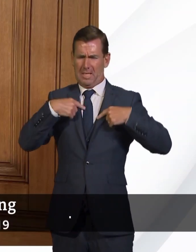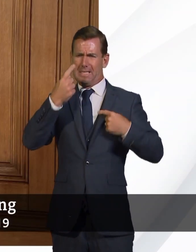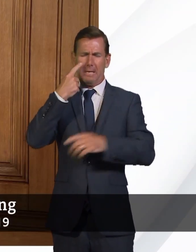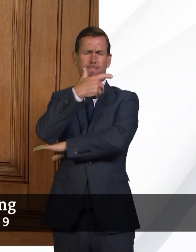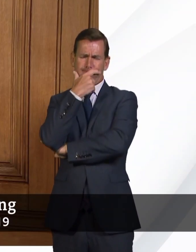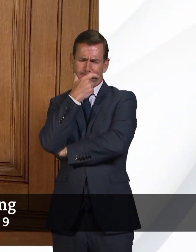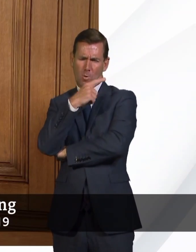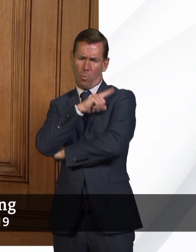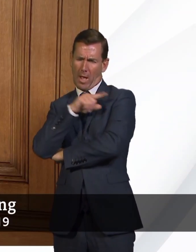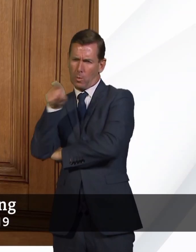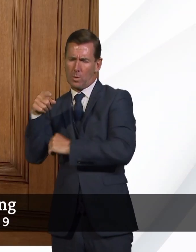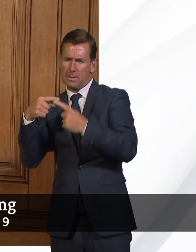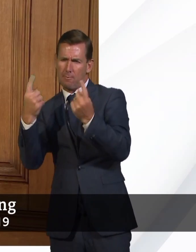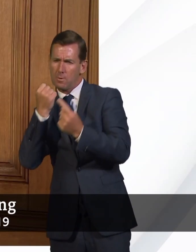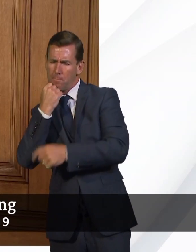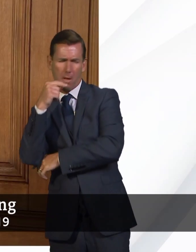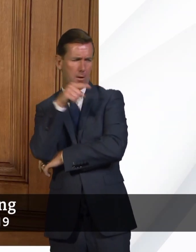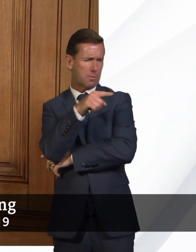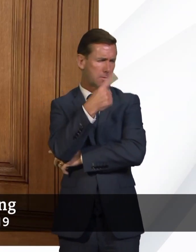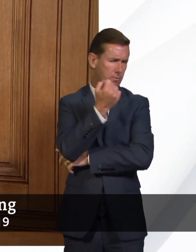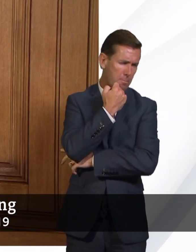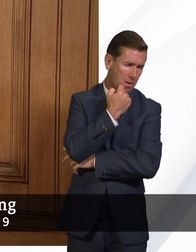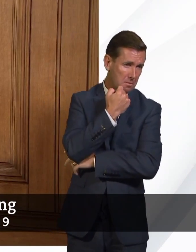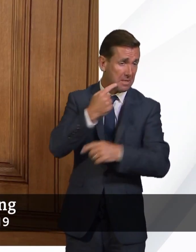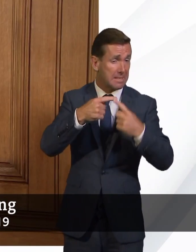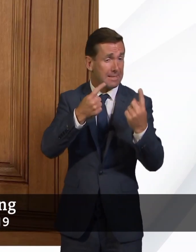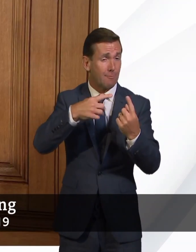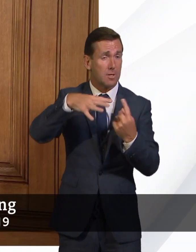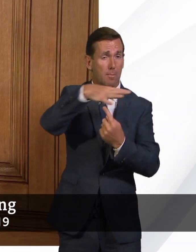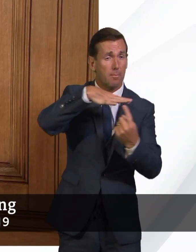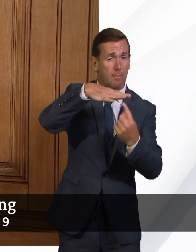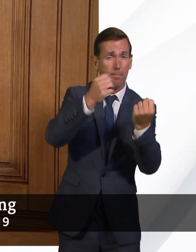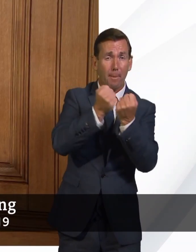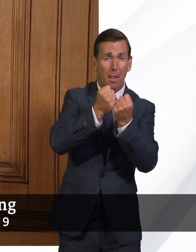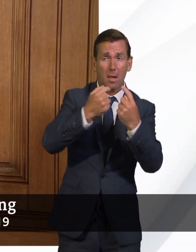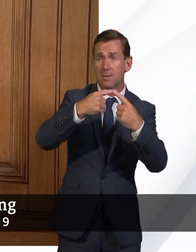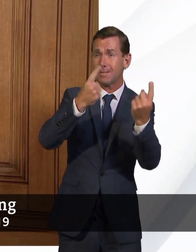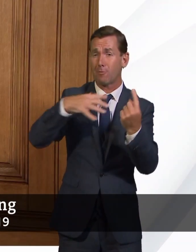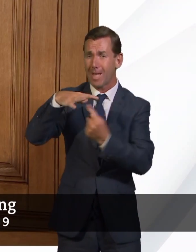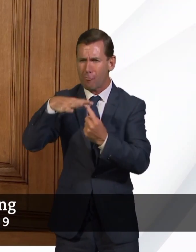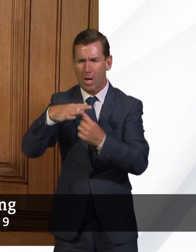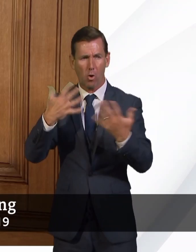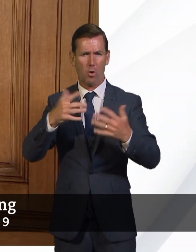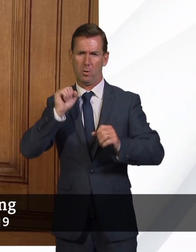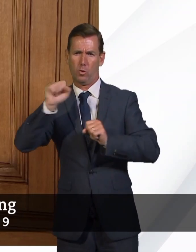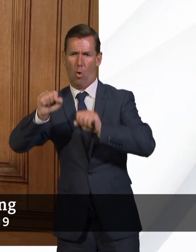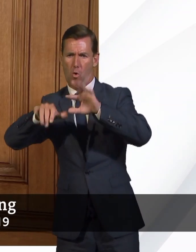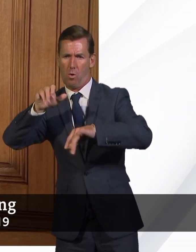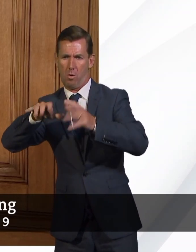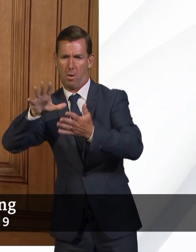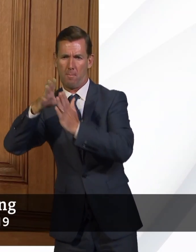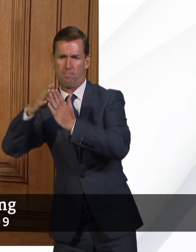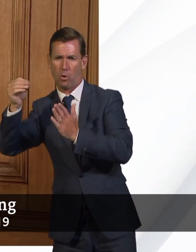country, in a locality, or because the makeup of the model, the data streams which are going in, are slightly different.